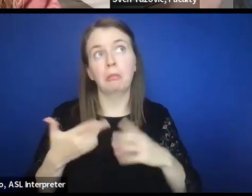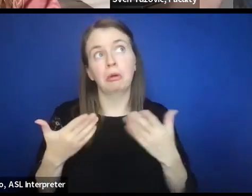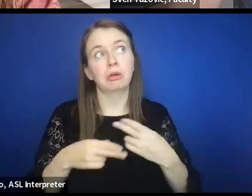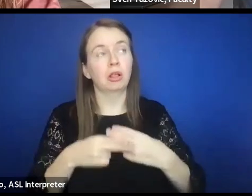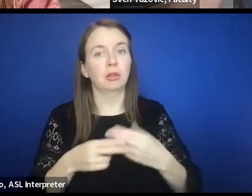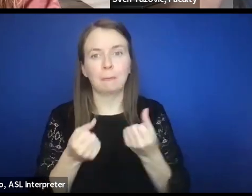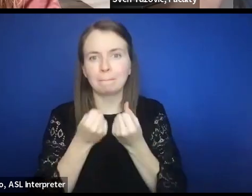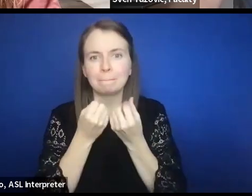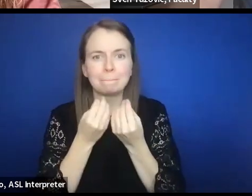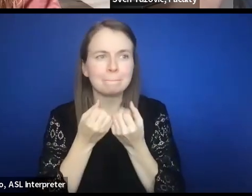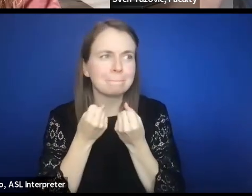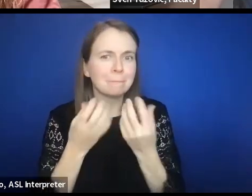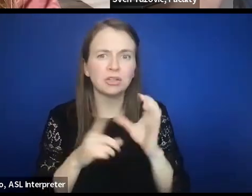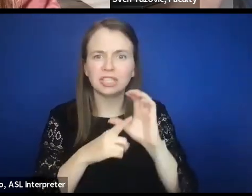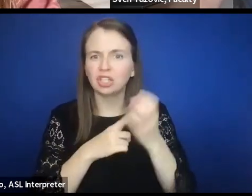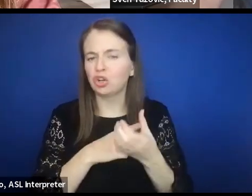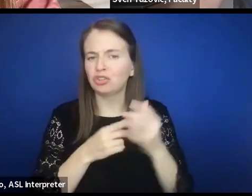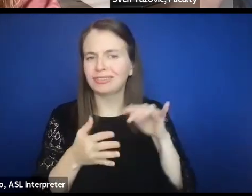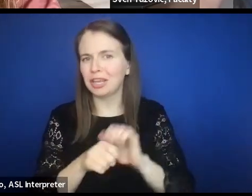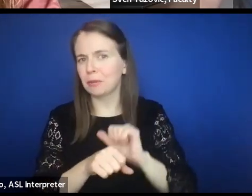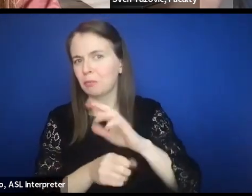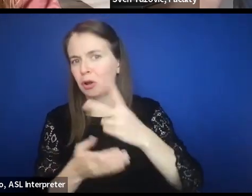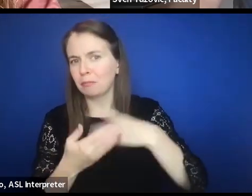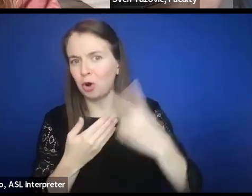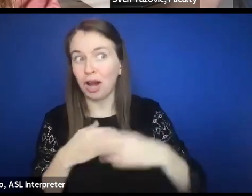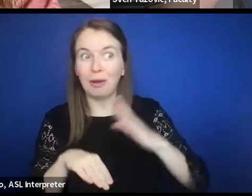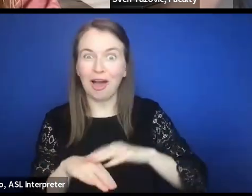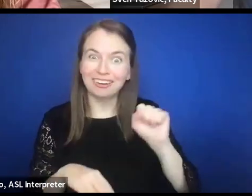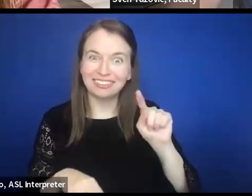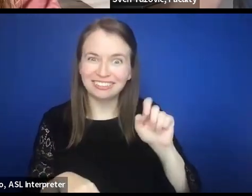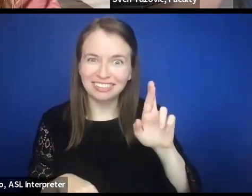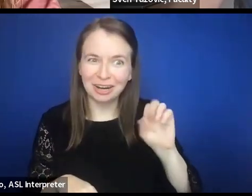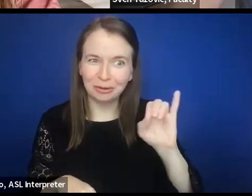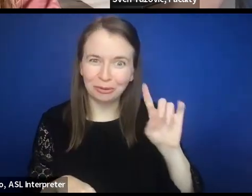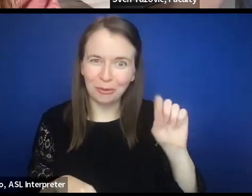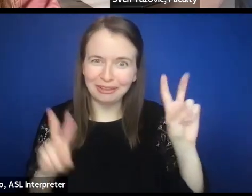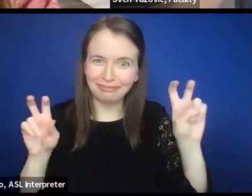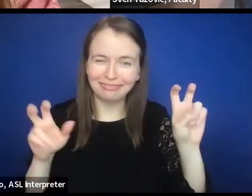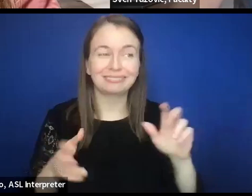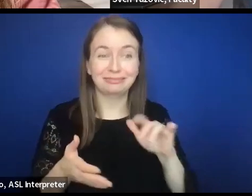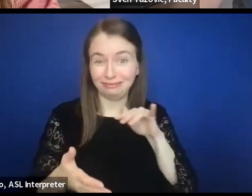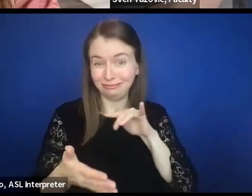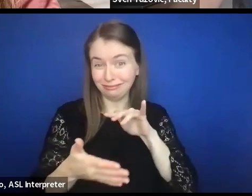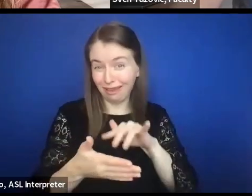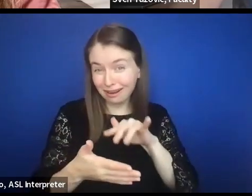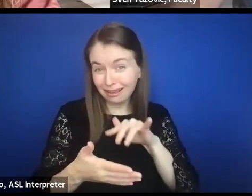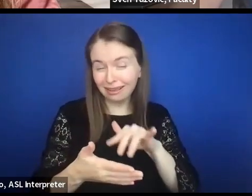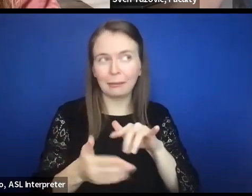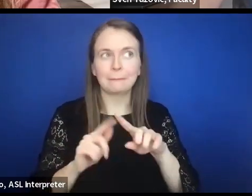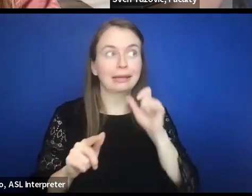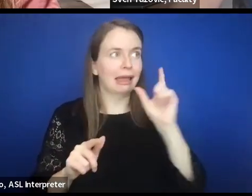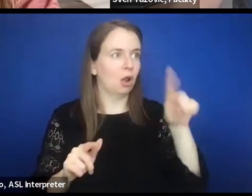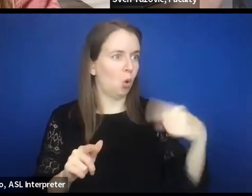a multicultural study abroad program on steroids. So essentially you are studying, but